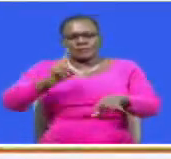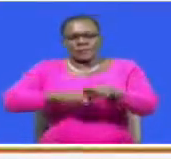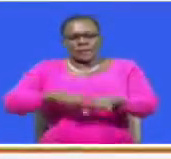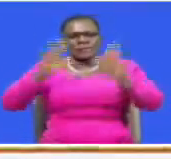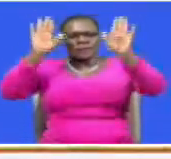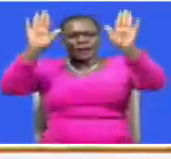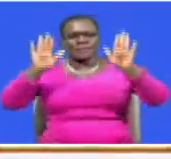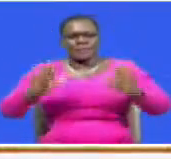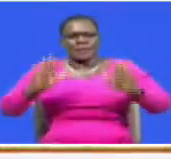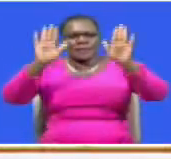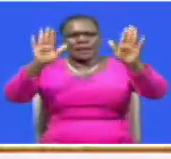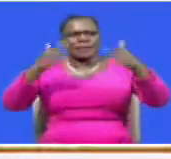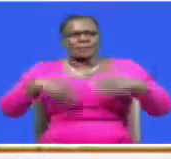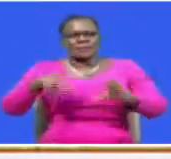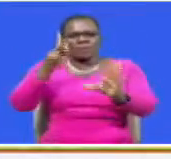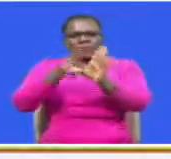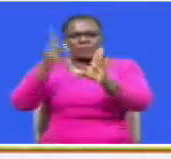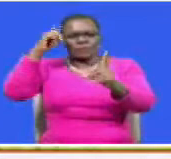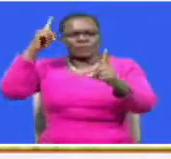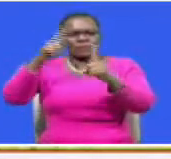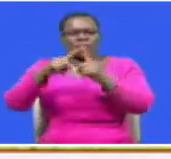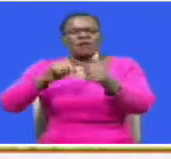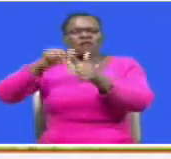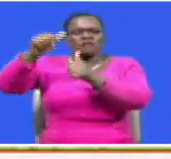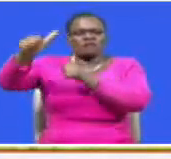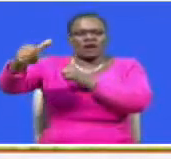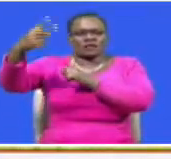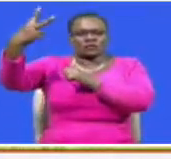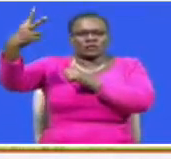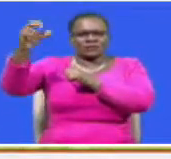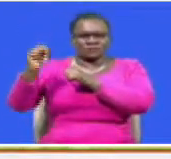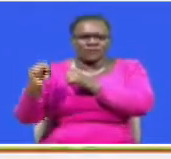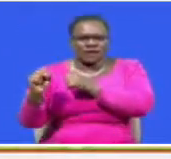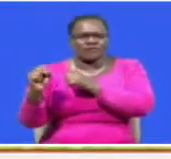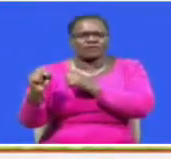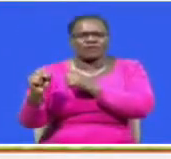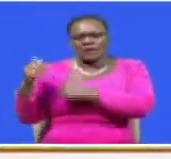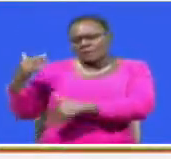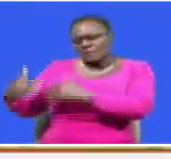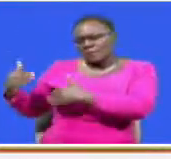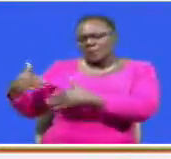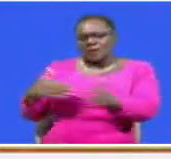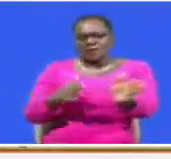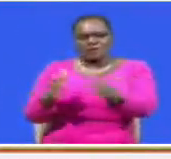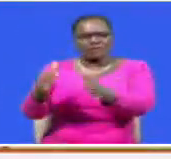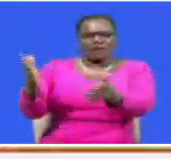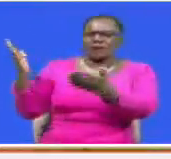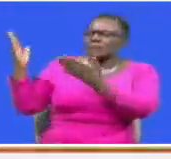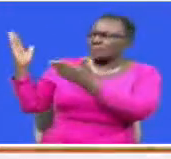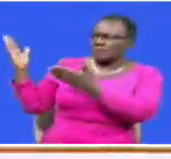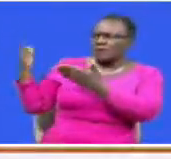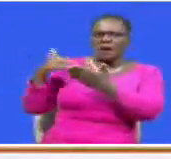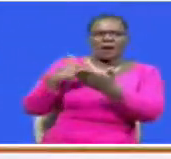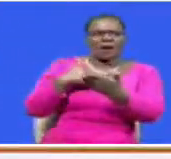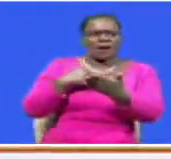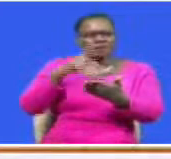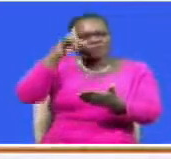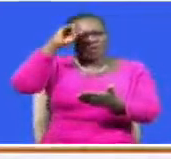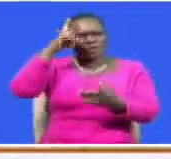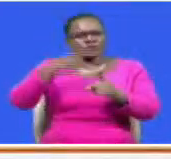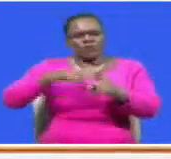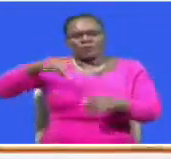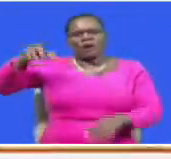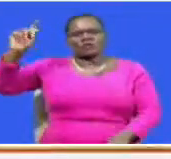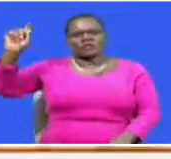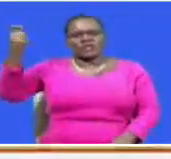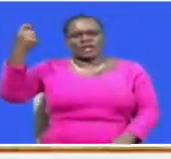hiyo, wanaoshiriki wanalenga kutembea mwendo wa kilomita 25 kando kando mwa mto ya Ewaso Nyiro ulio na chanzo chake kwenye mlima